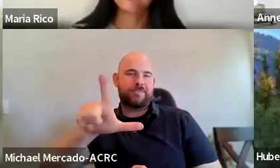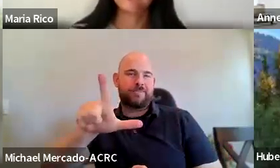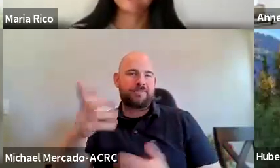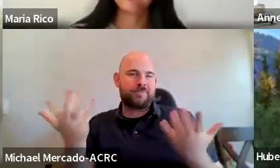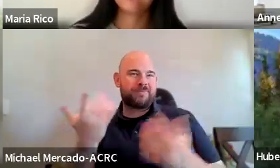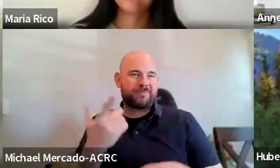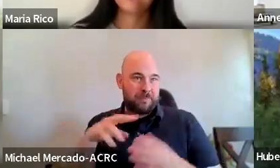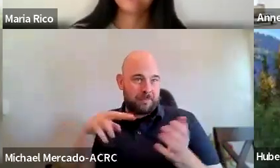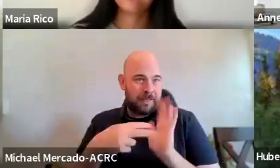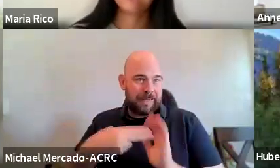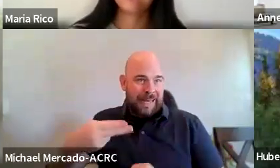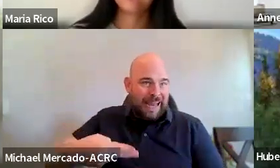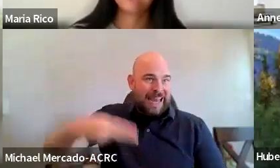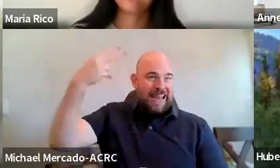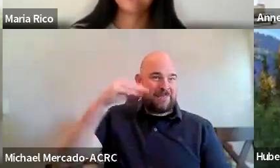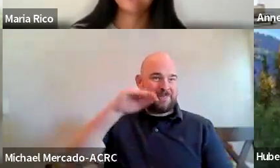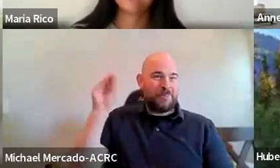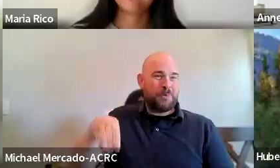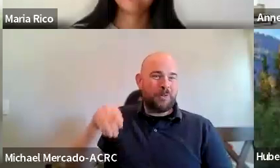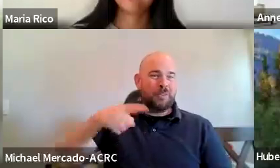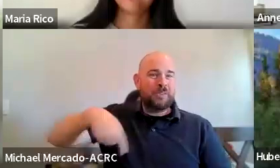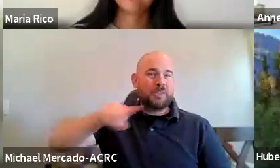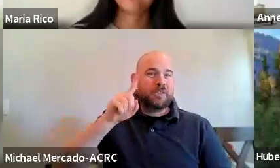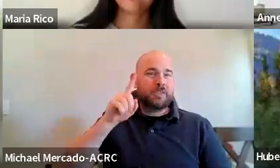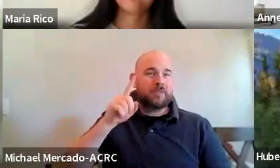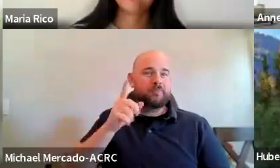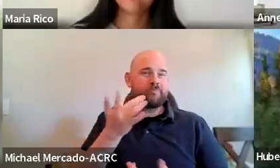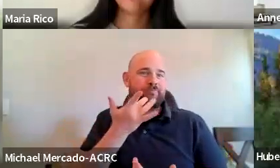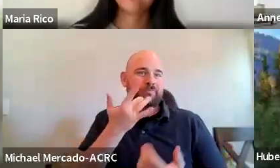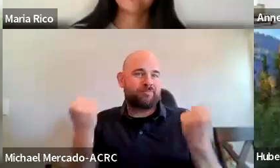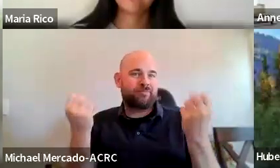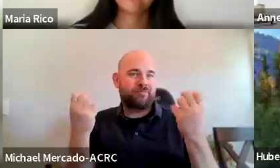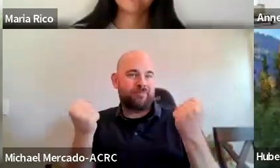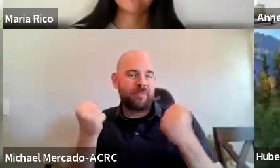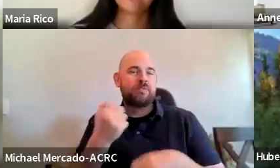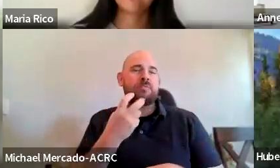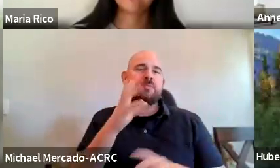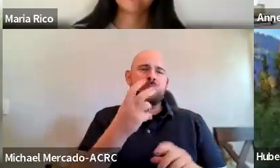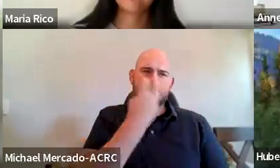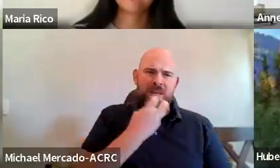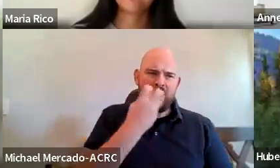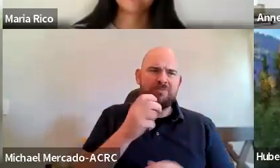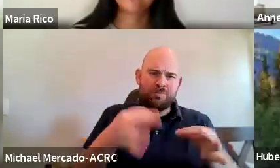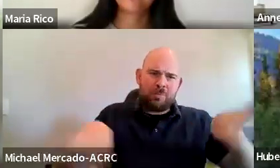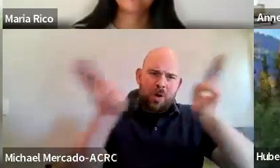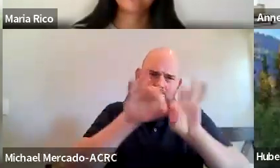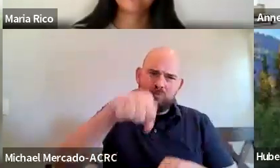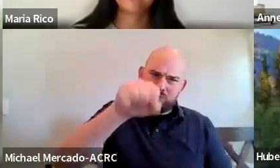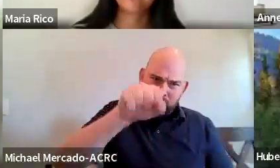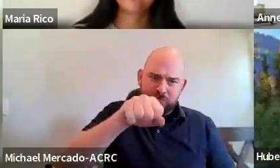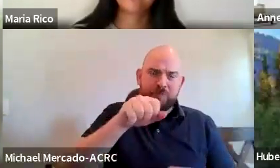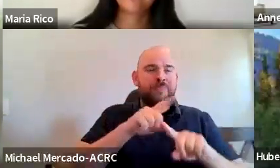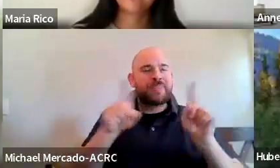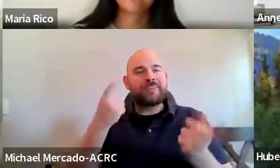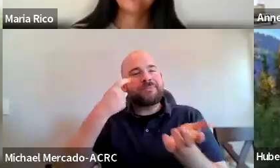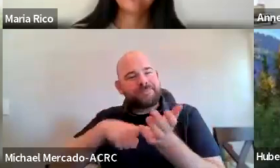and prefer not to speak and instead use ASL, meaning there's a higher percentage of deaf children who